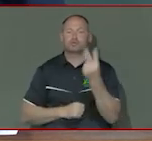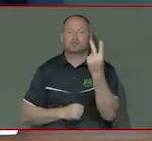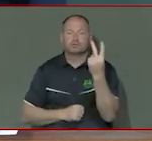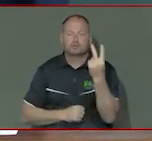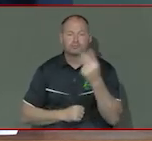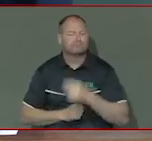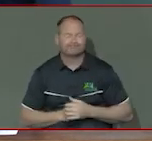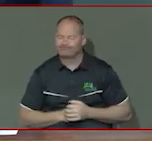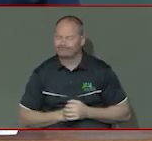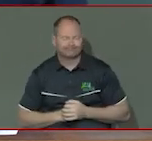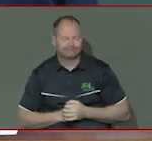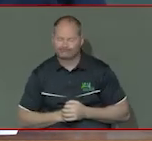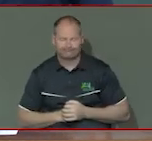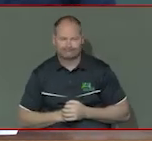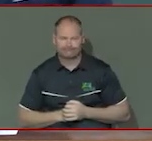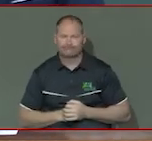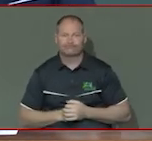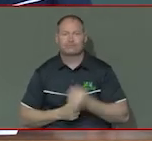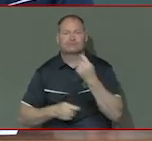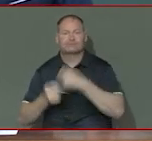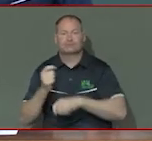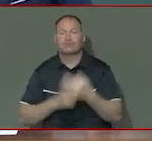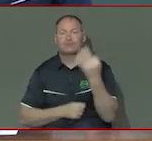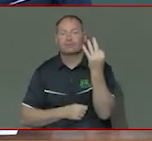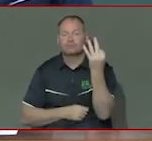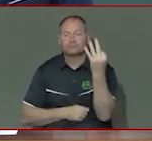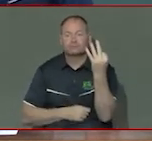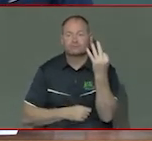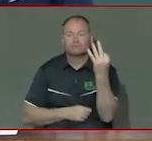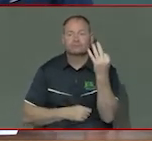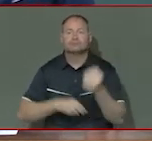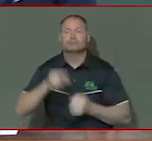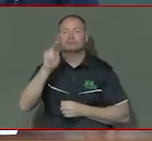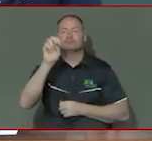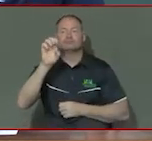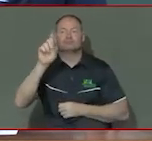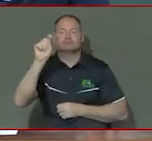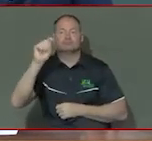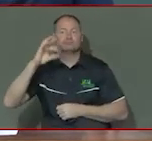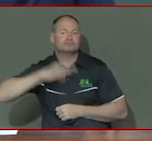gross profit and cost of sales. Number 3, net profit.